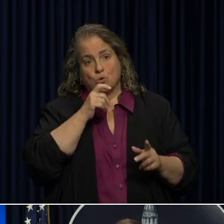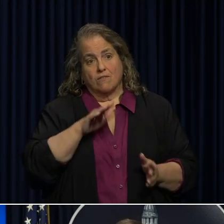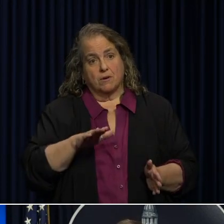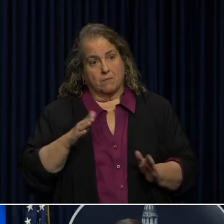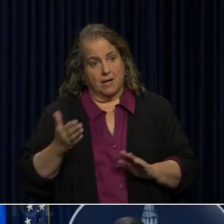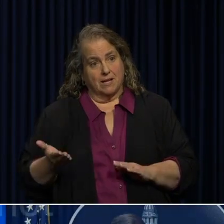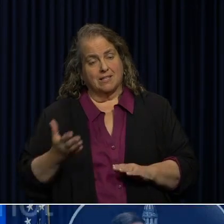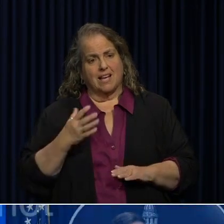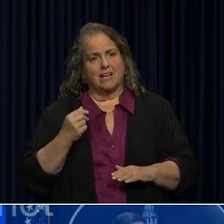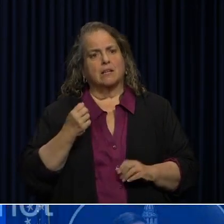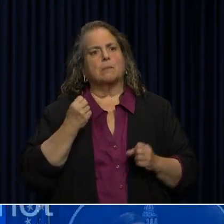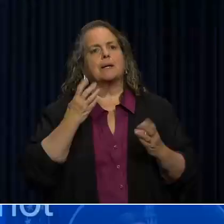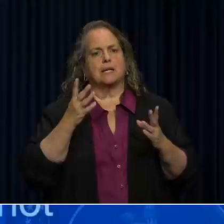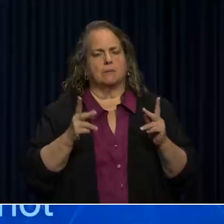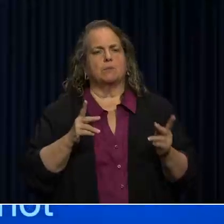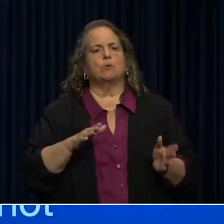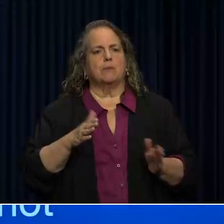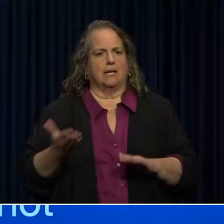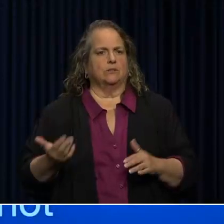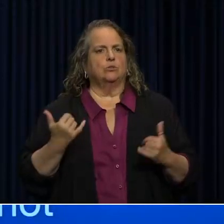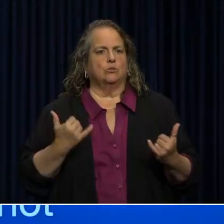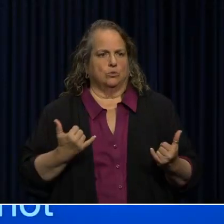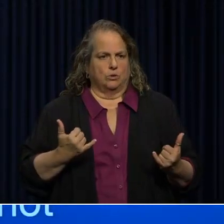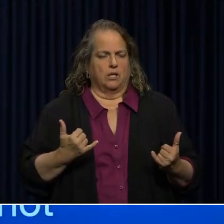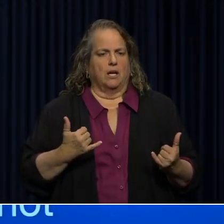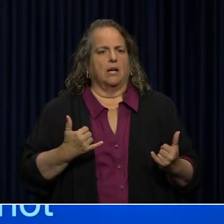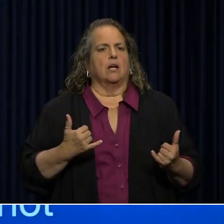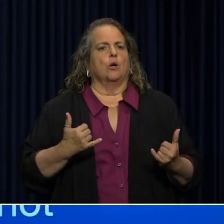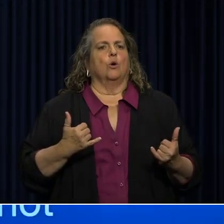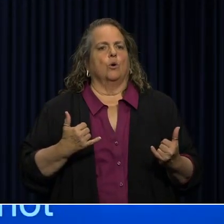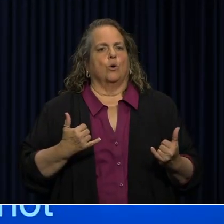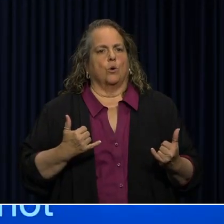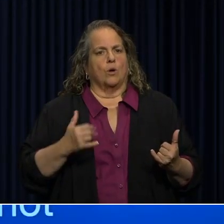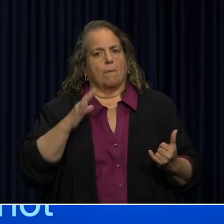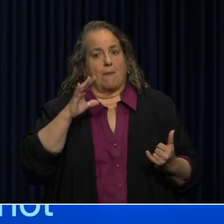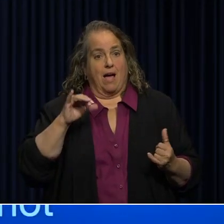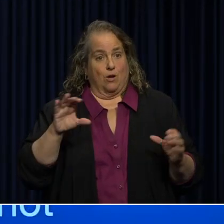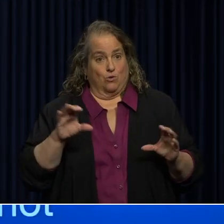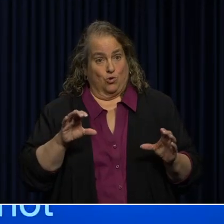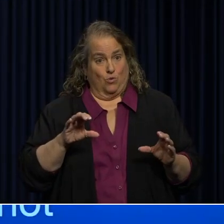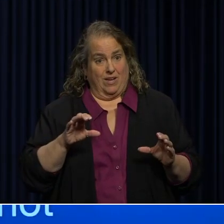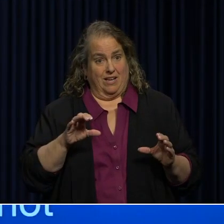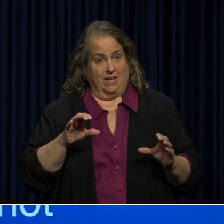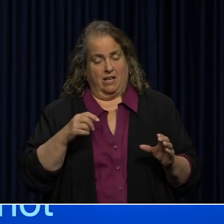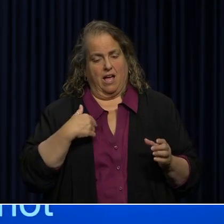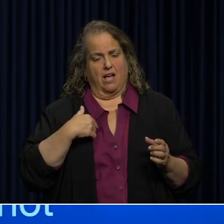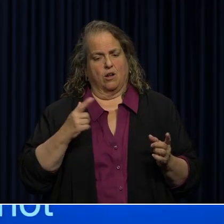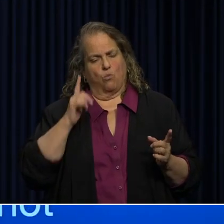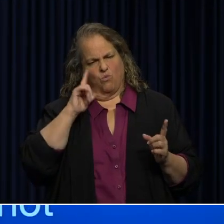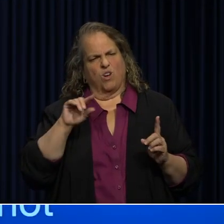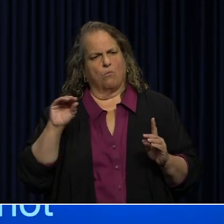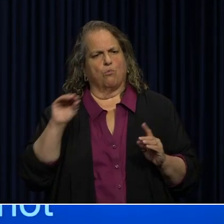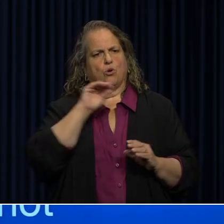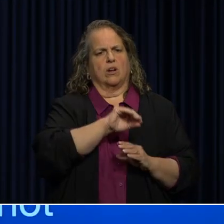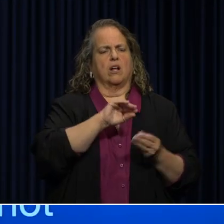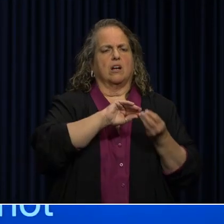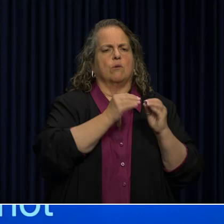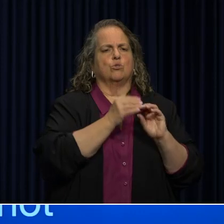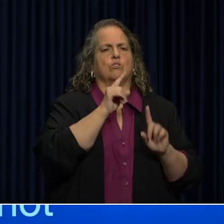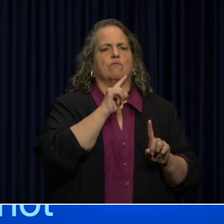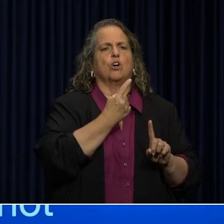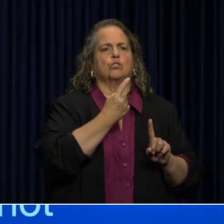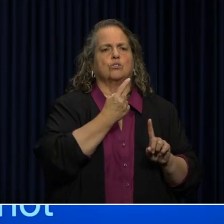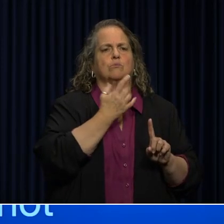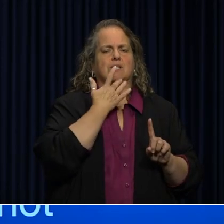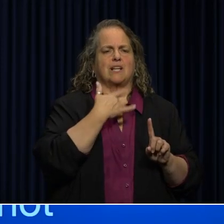a lot of people today. And I think by doing it in this direction, it's going to help not